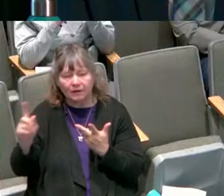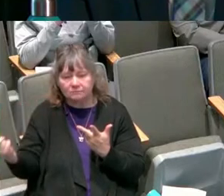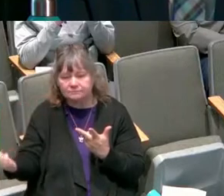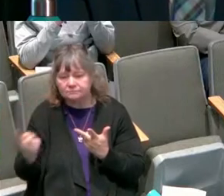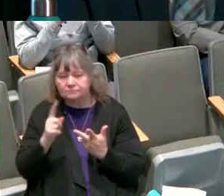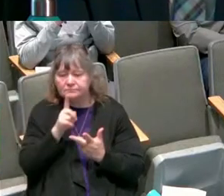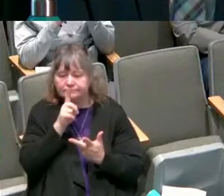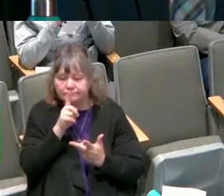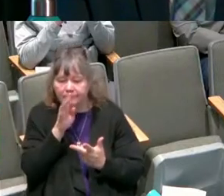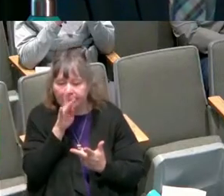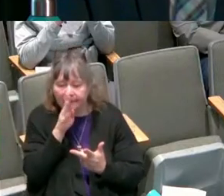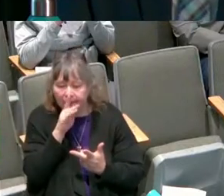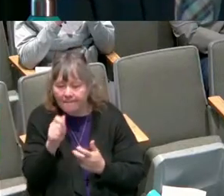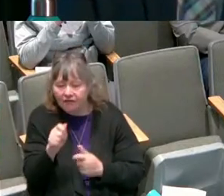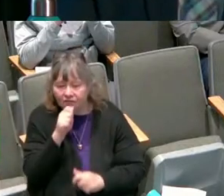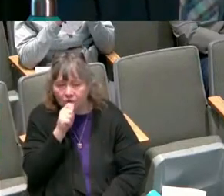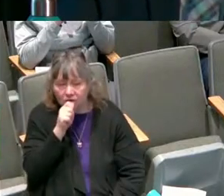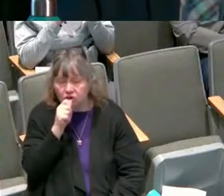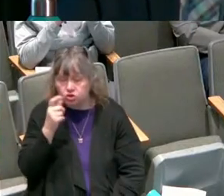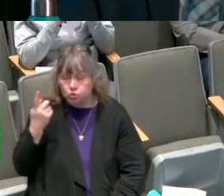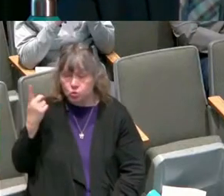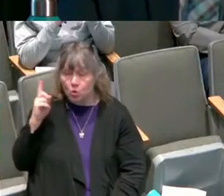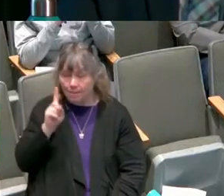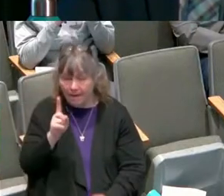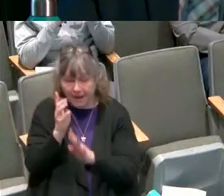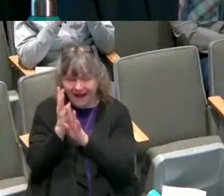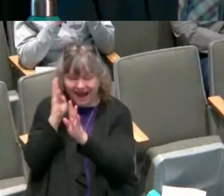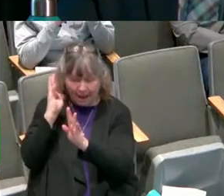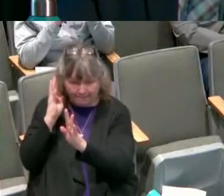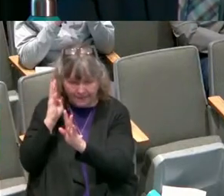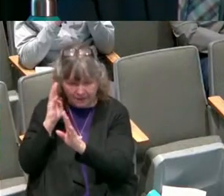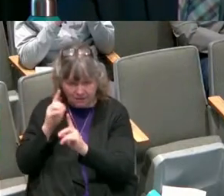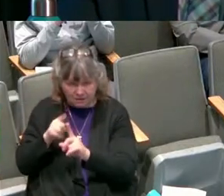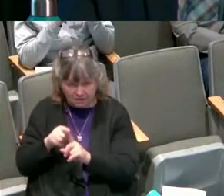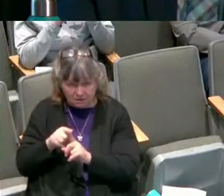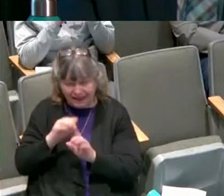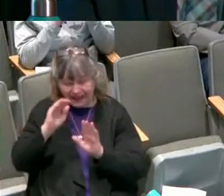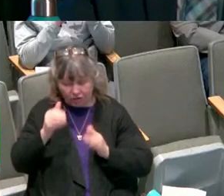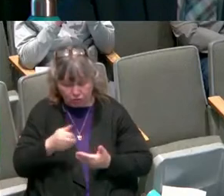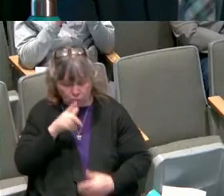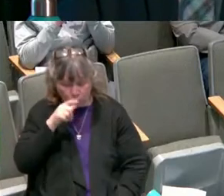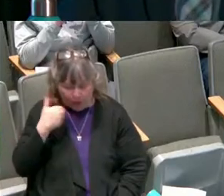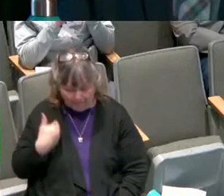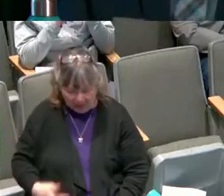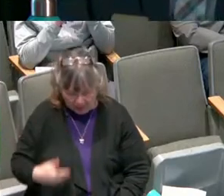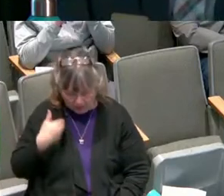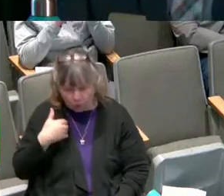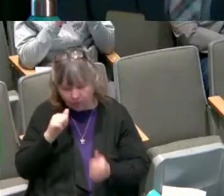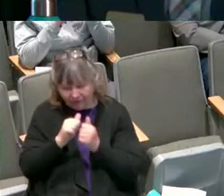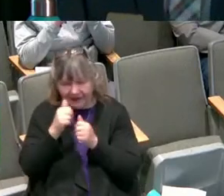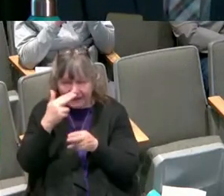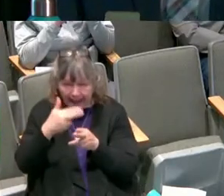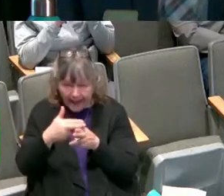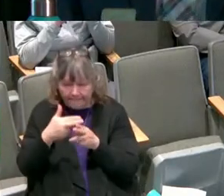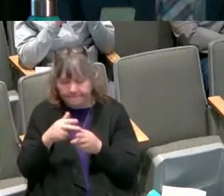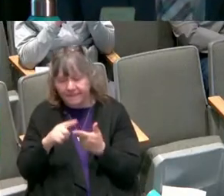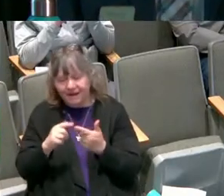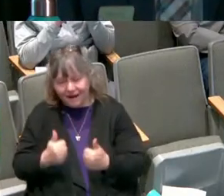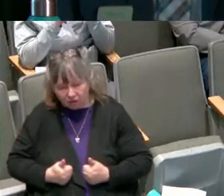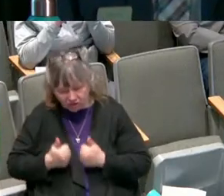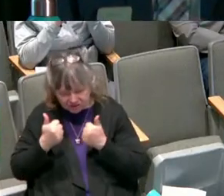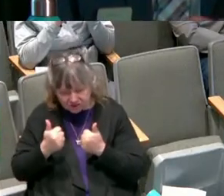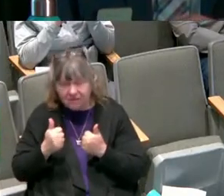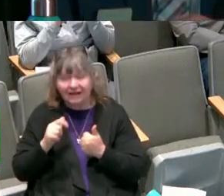the mic the way it works is you approach the mic you will introduce yourself please with your name and your address